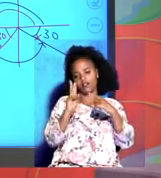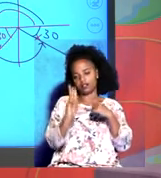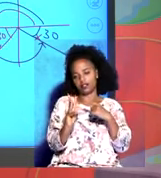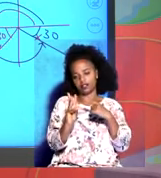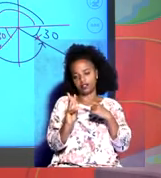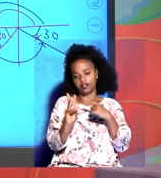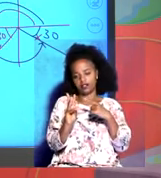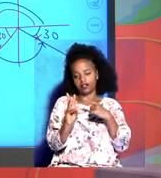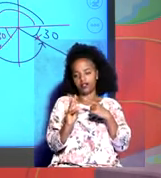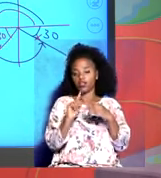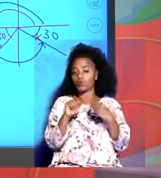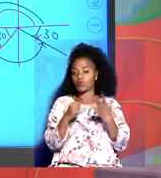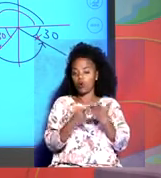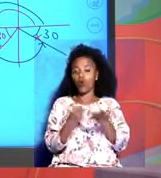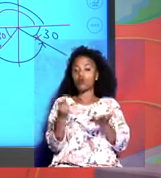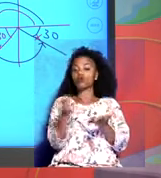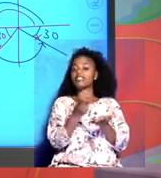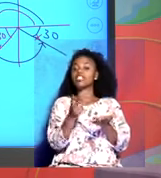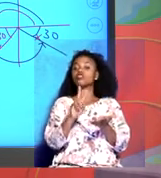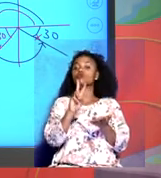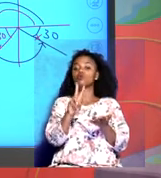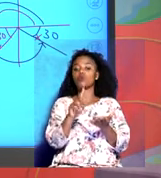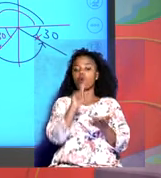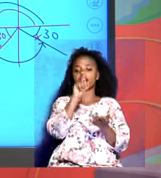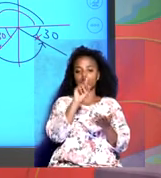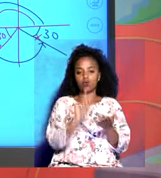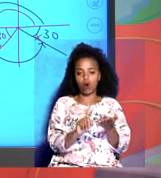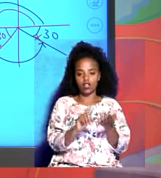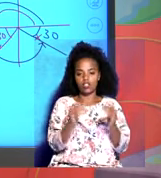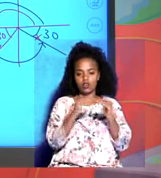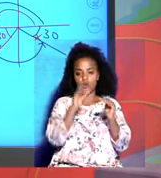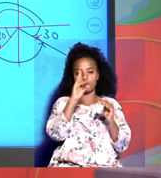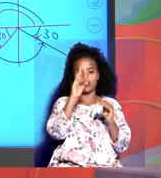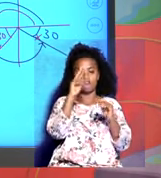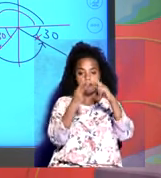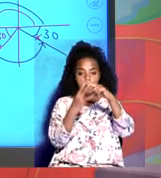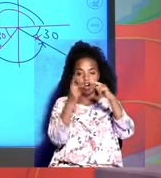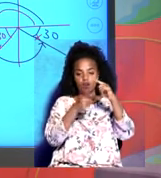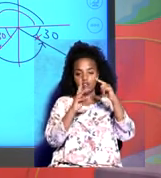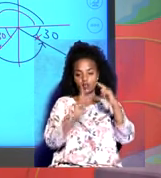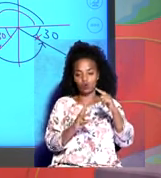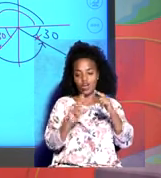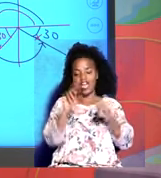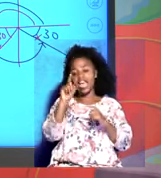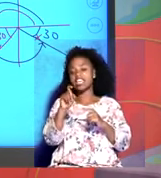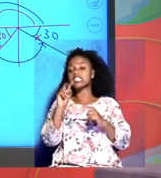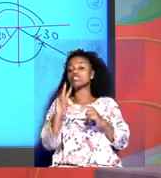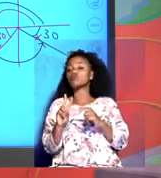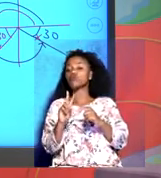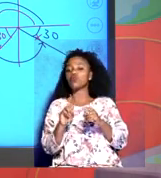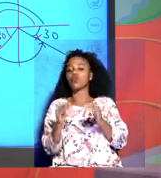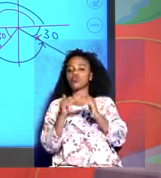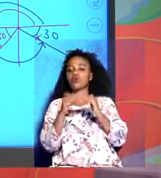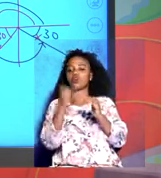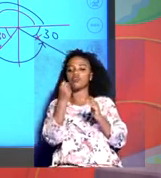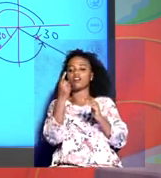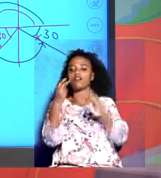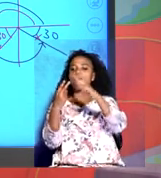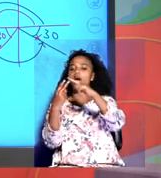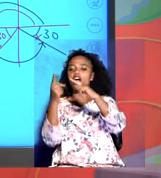6. So these two, x1 is equal to 7 pi over 6 and x2 is equal to 11 pi over 6